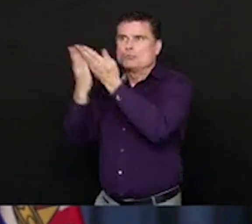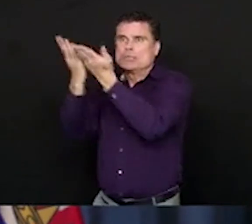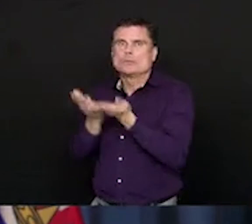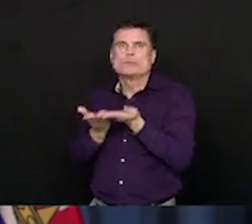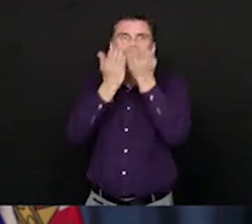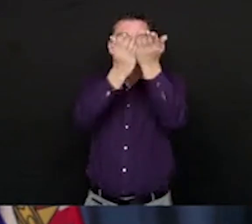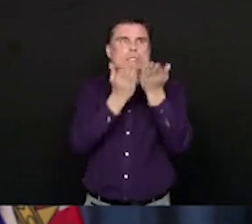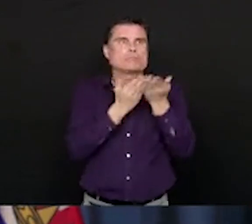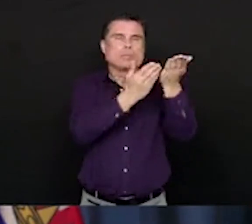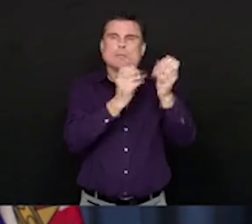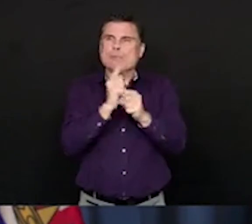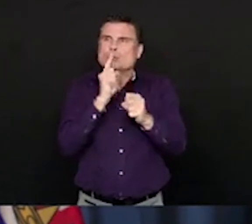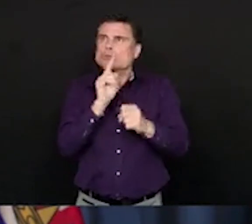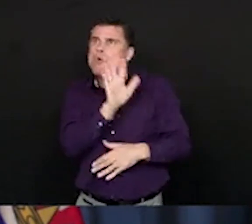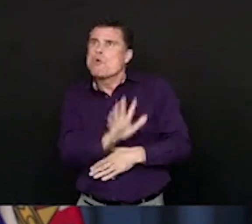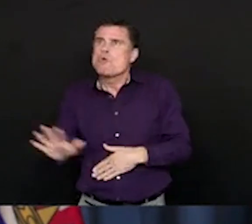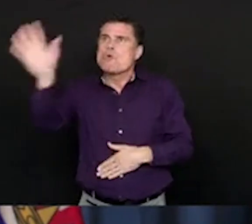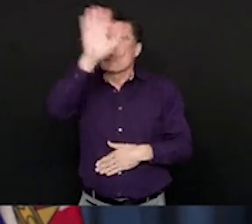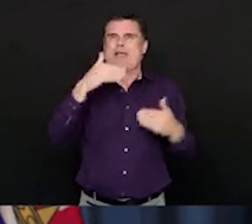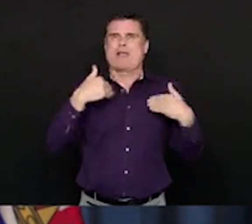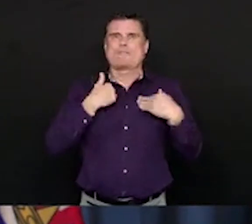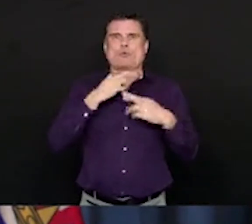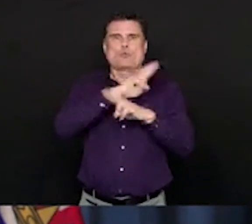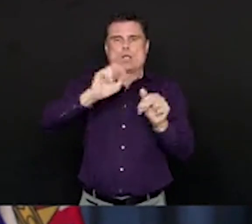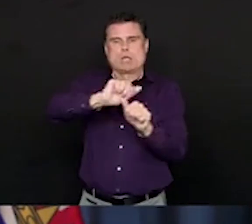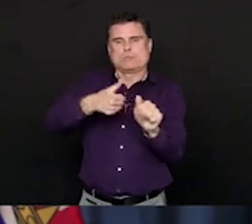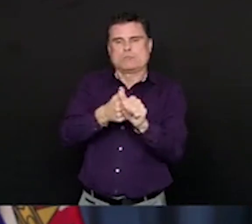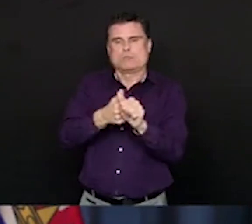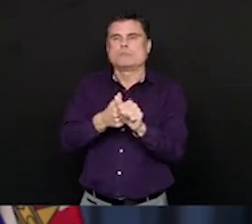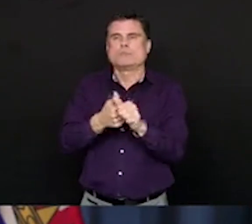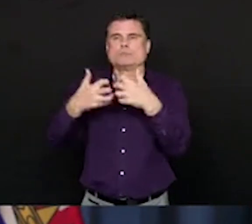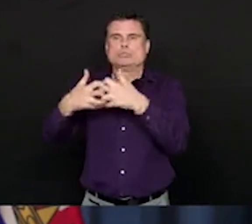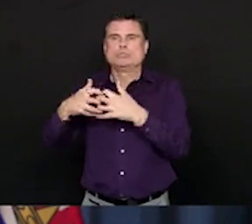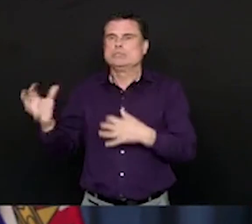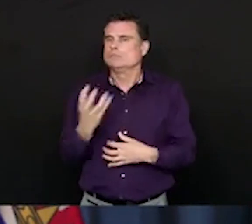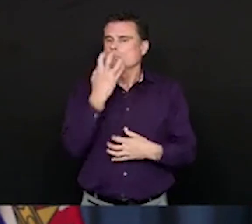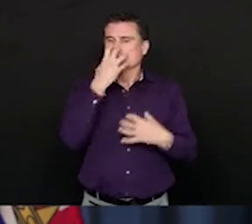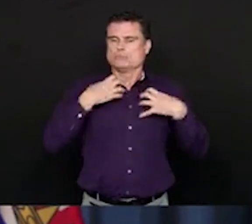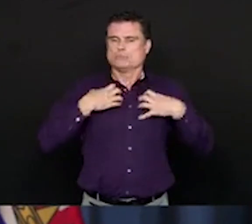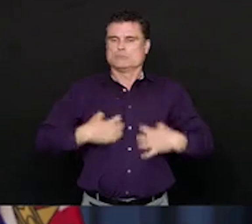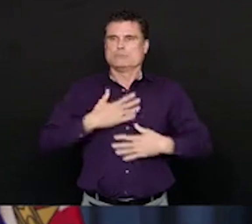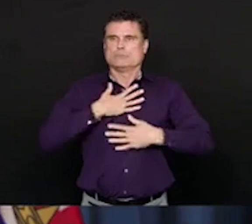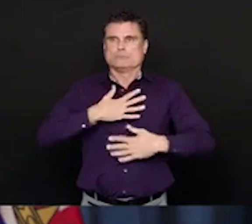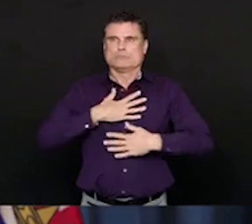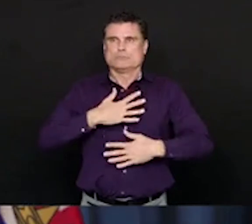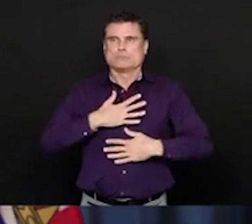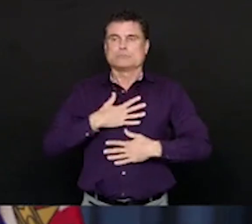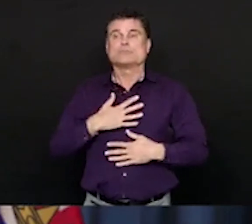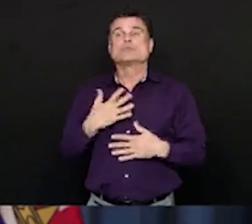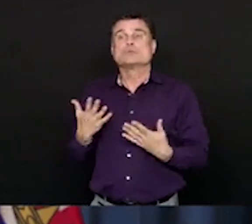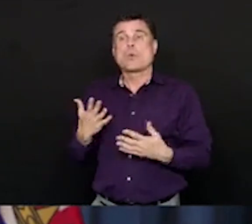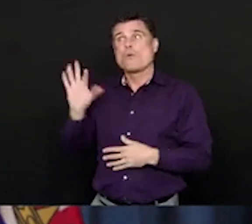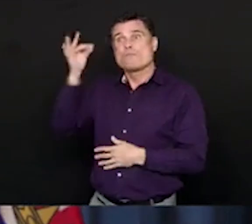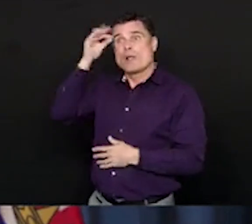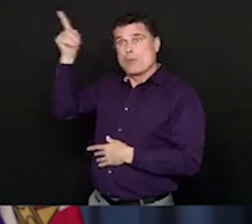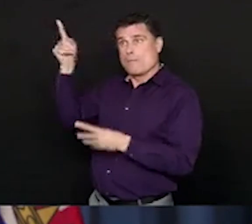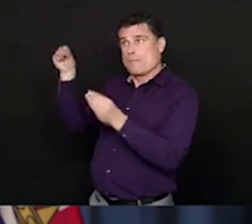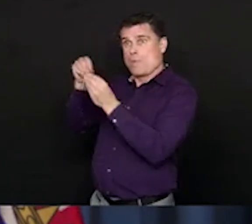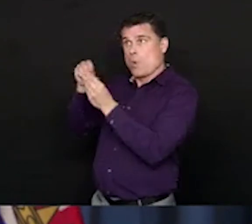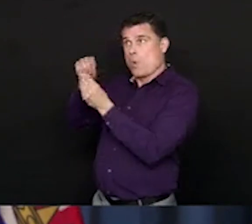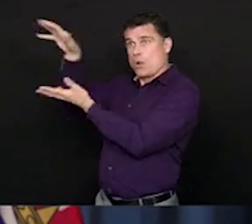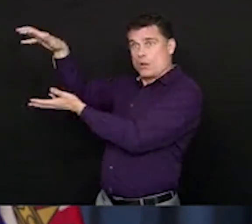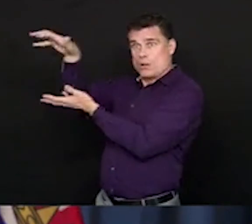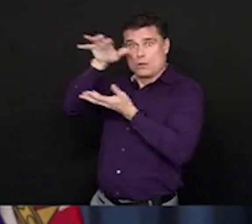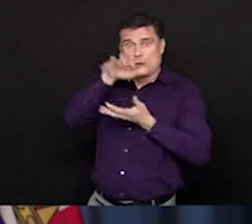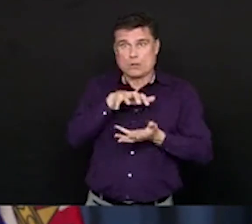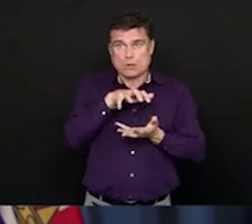a share of additional ventilators that were purchased. But right now our goal is to ensure, by being 100% committed to the